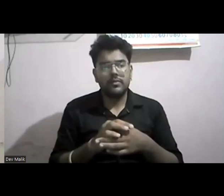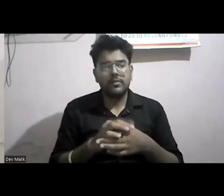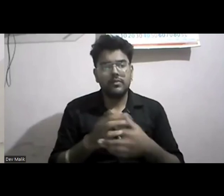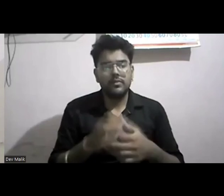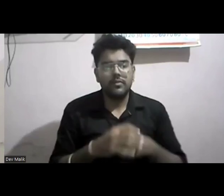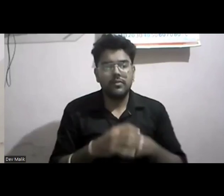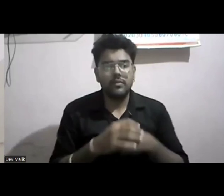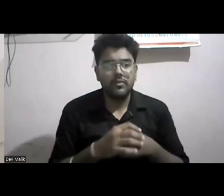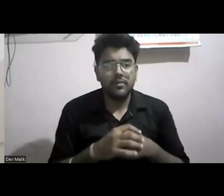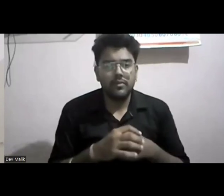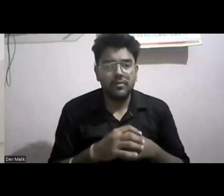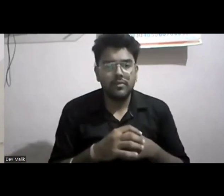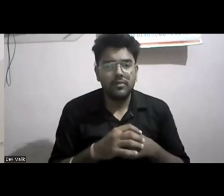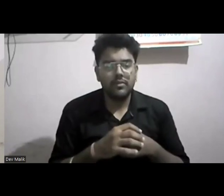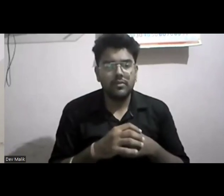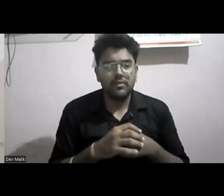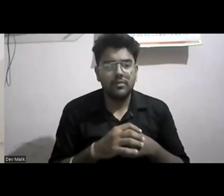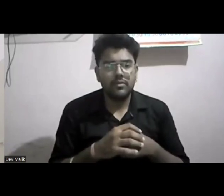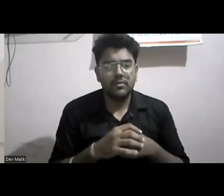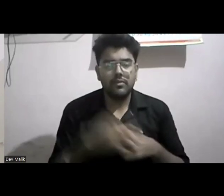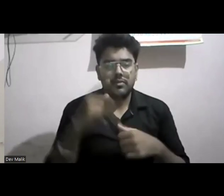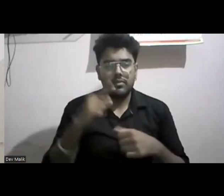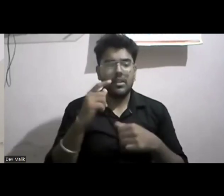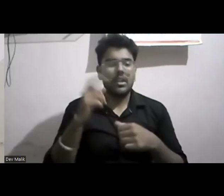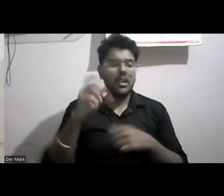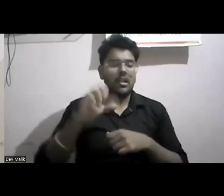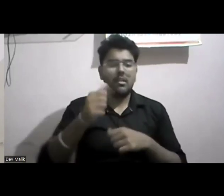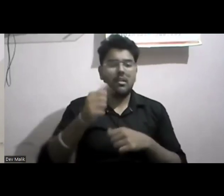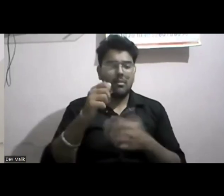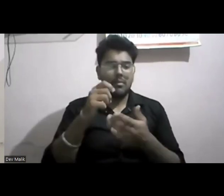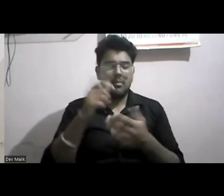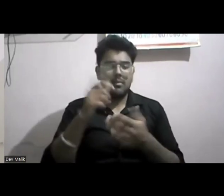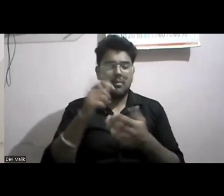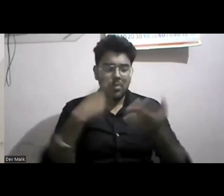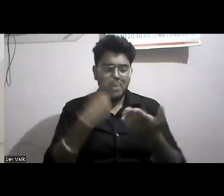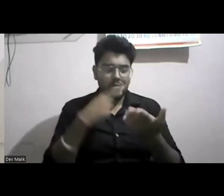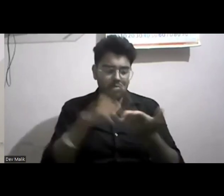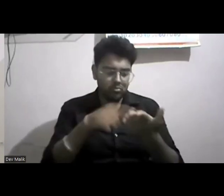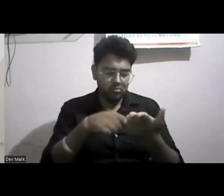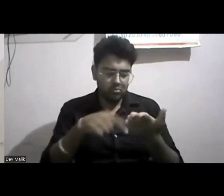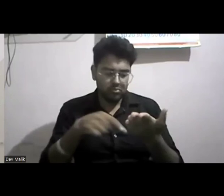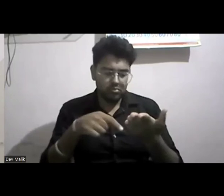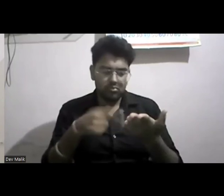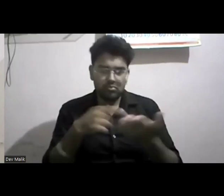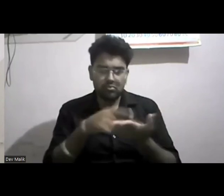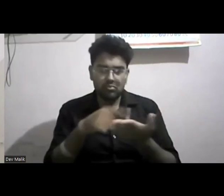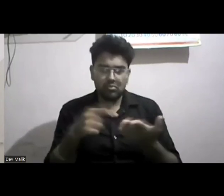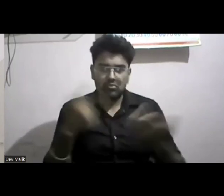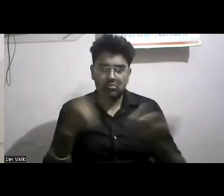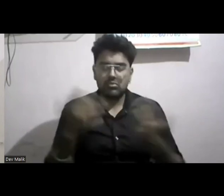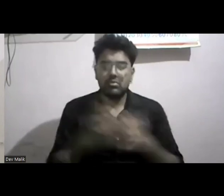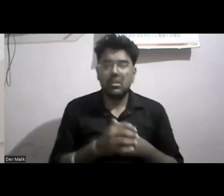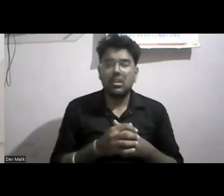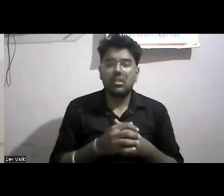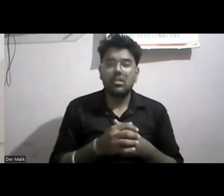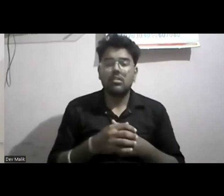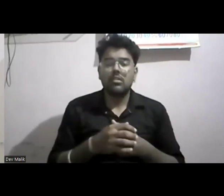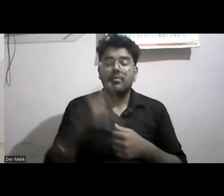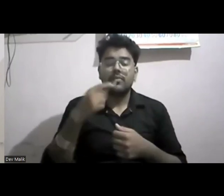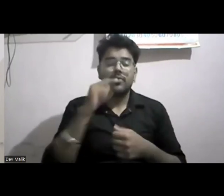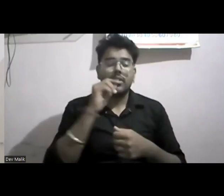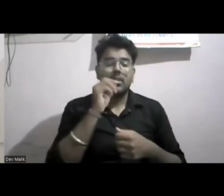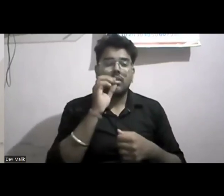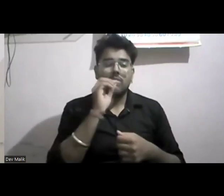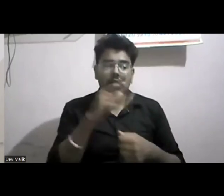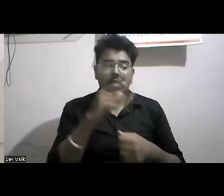told him, because you are not able to marry the girl of your choice, so all the time you keep thinking about that girl, and, you know, because you want to be with